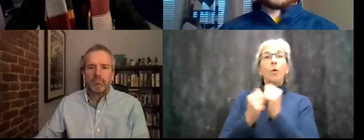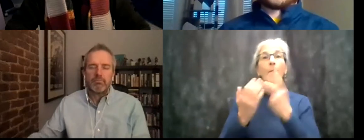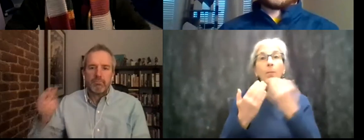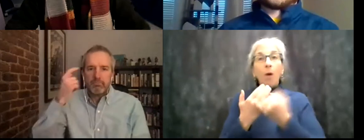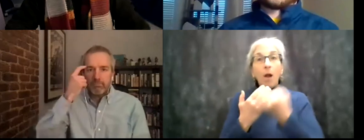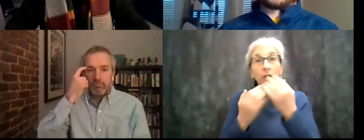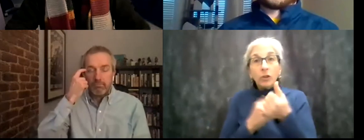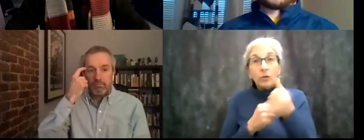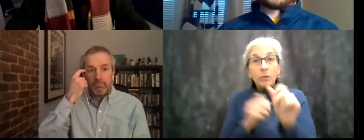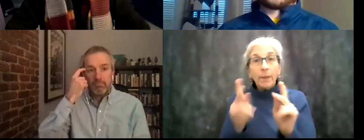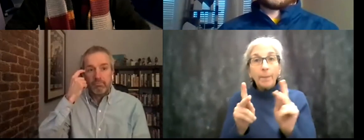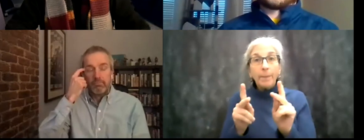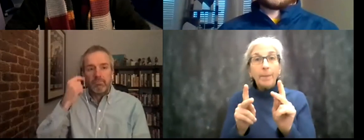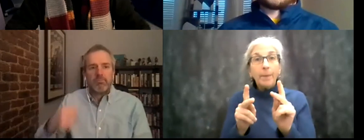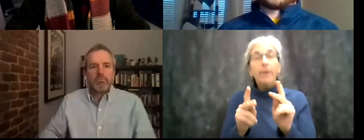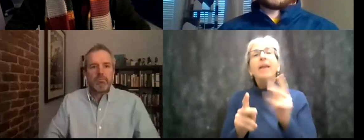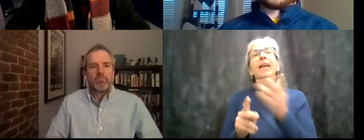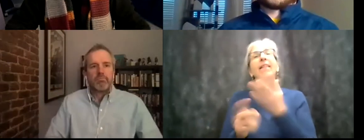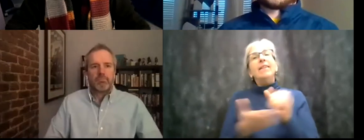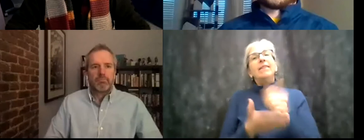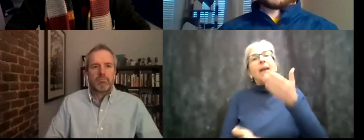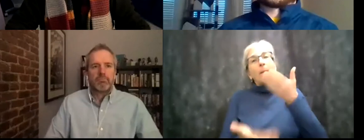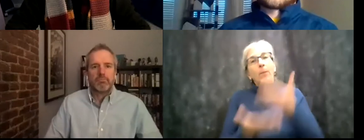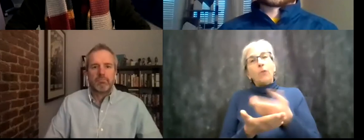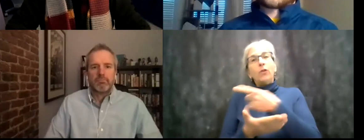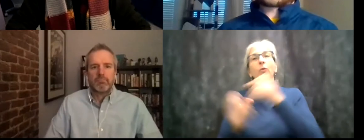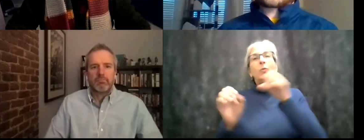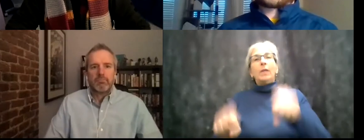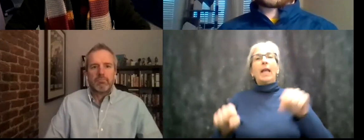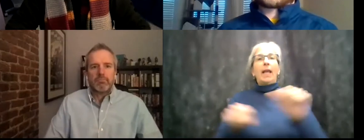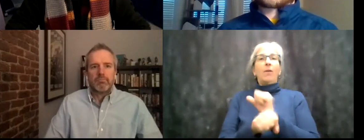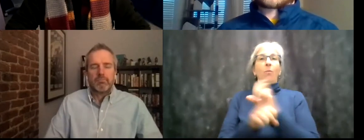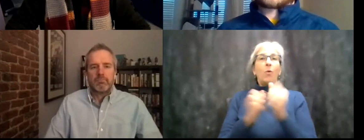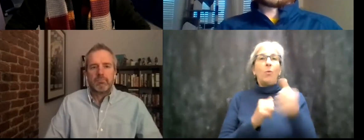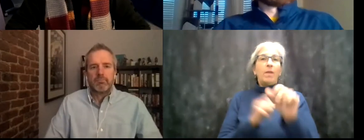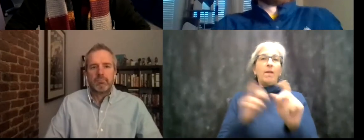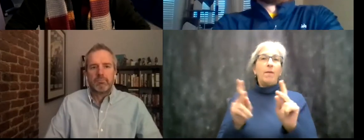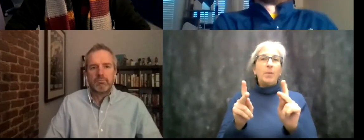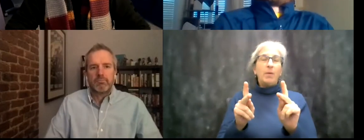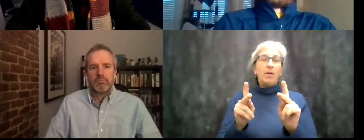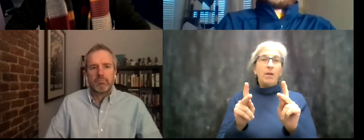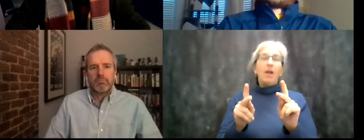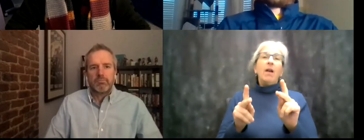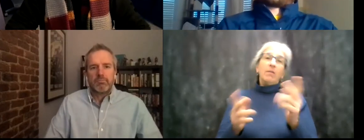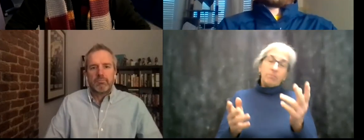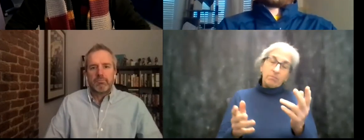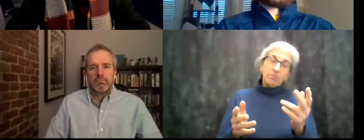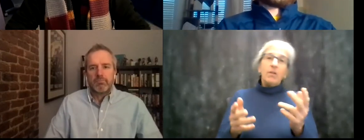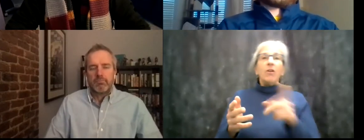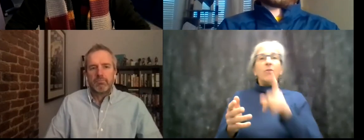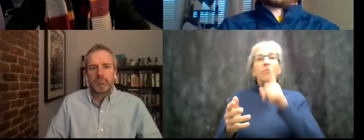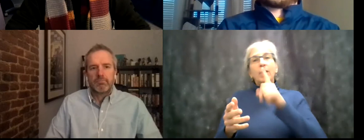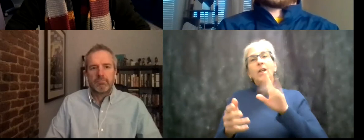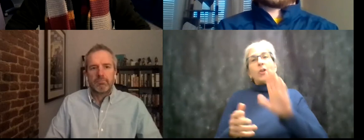you know, things that show that you can work with other people. And it's going to vary to a degree how much that is important based